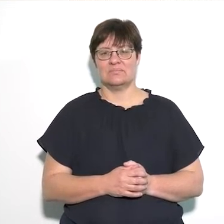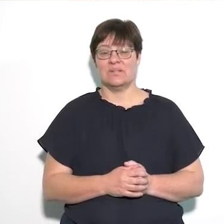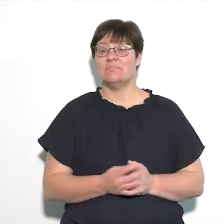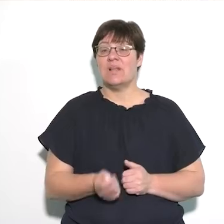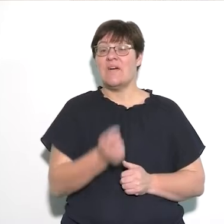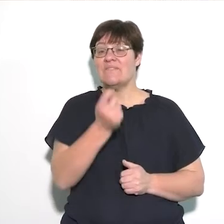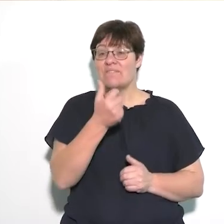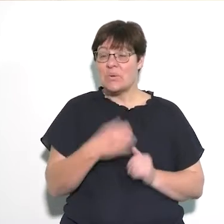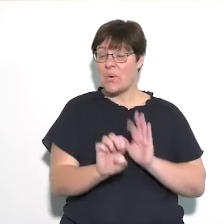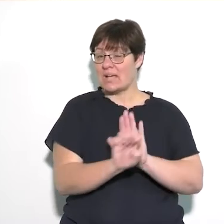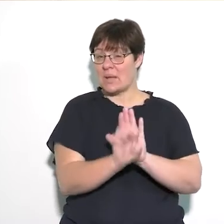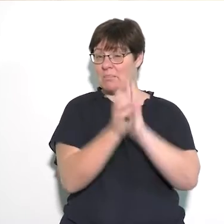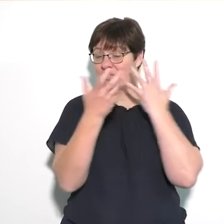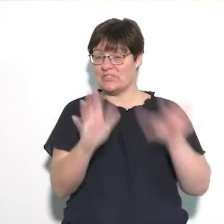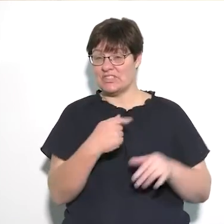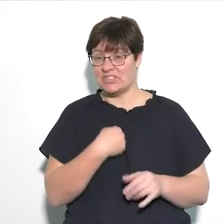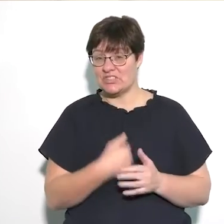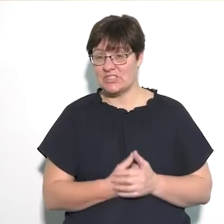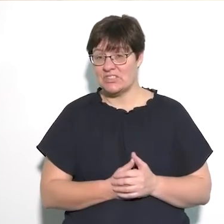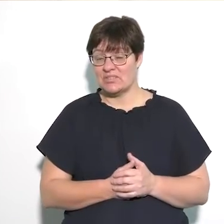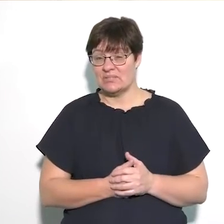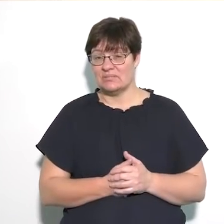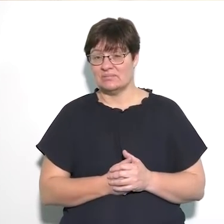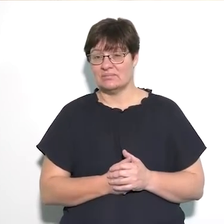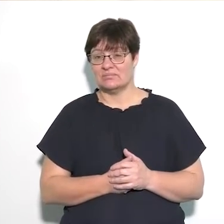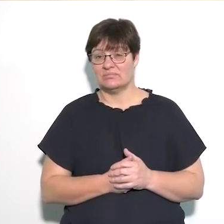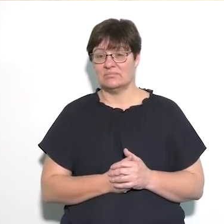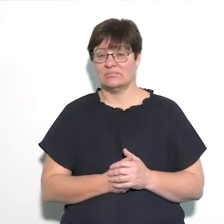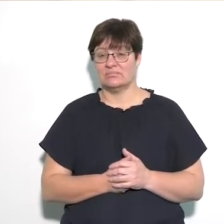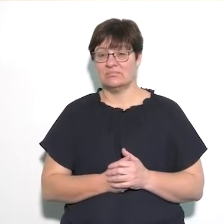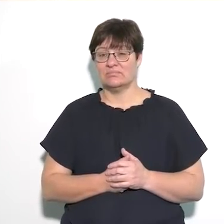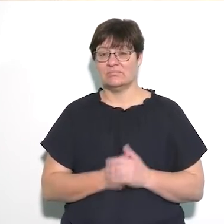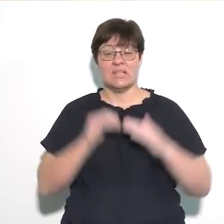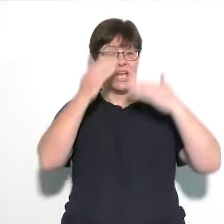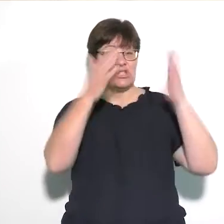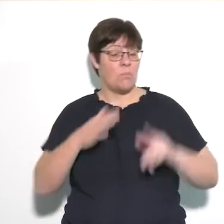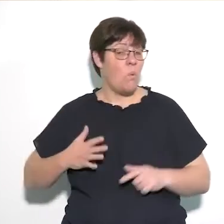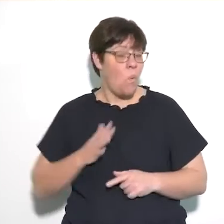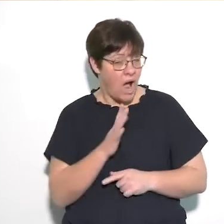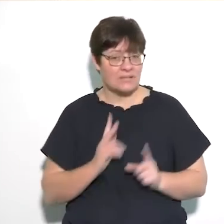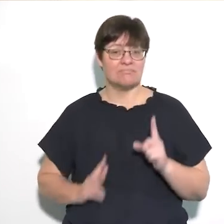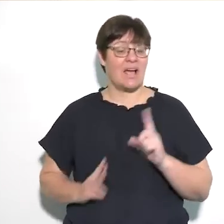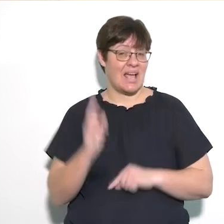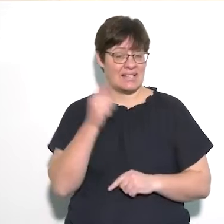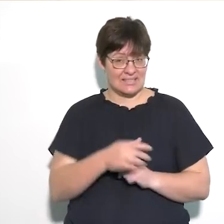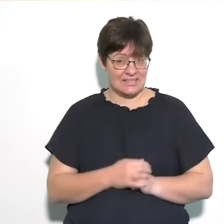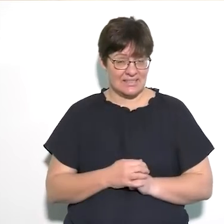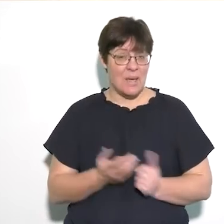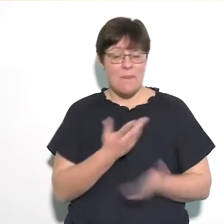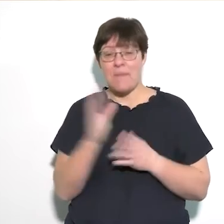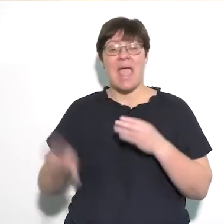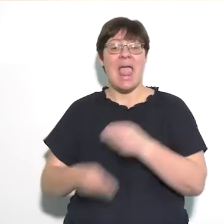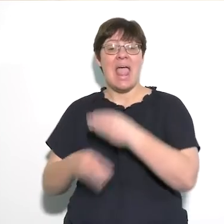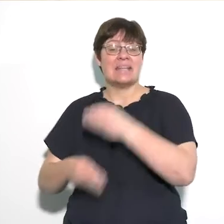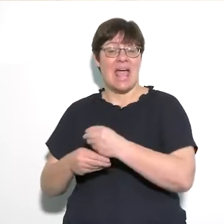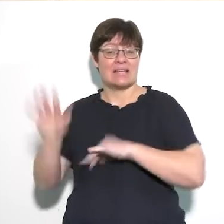I've made a few examples already. You cut out the shape that you want, perhaps